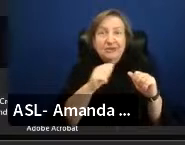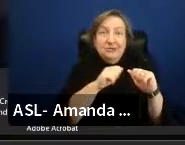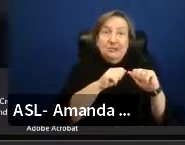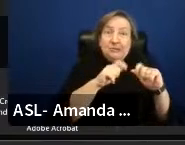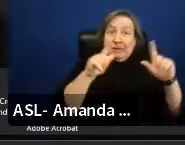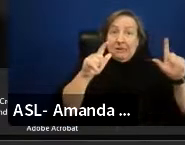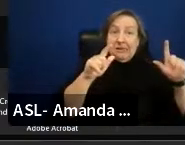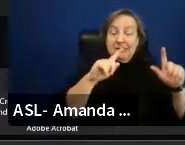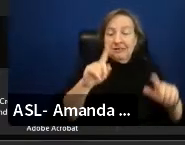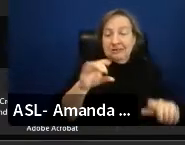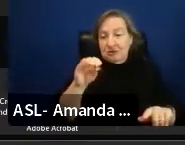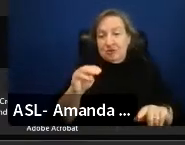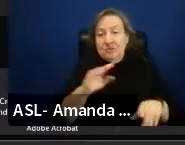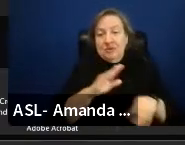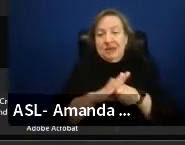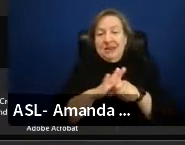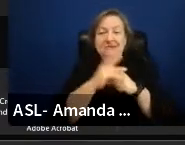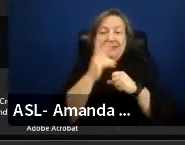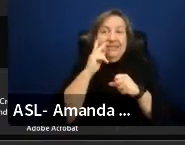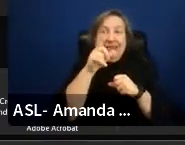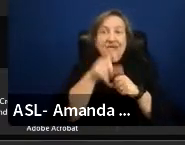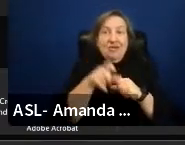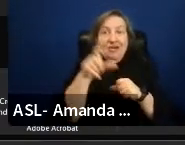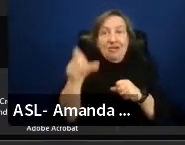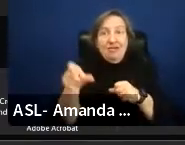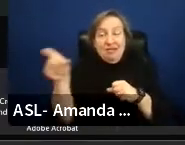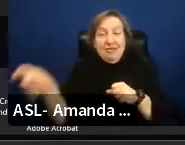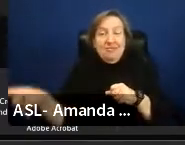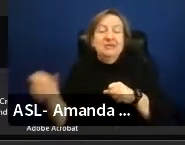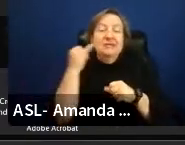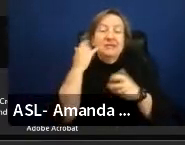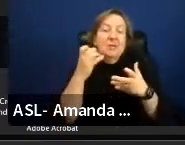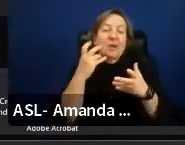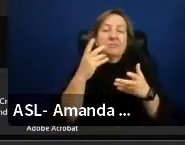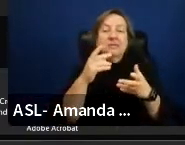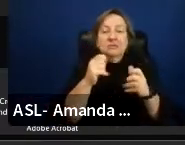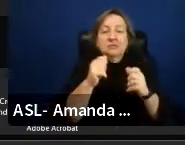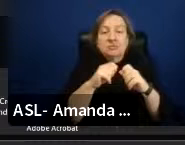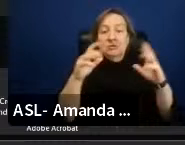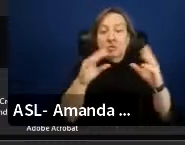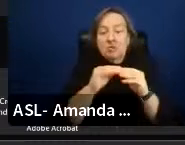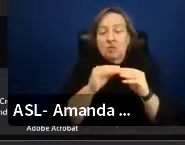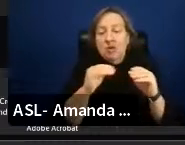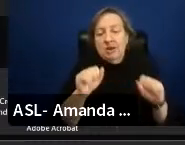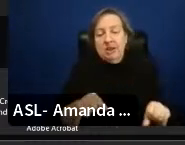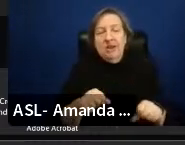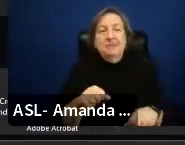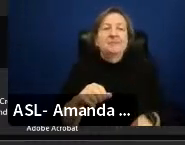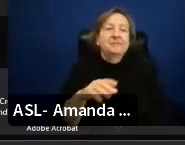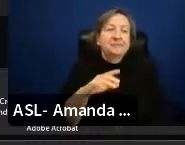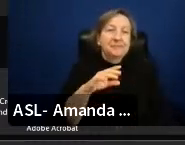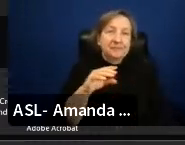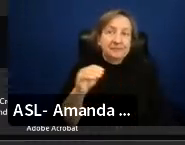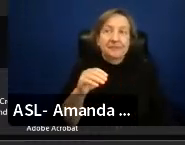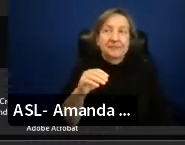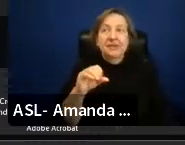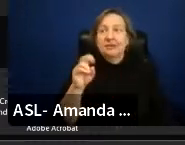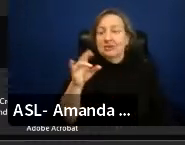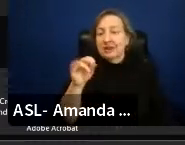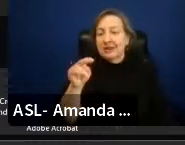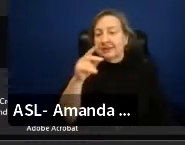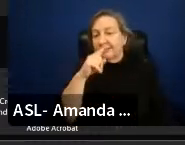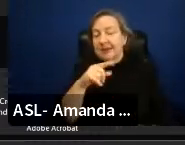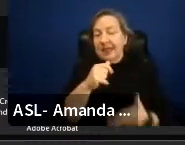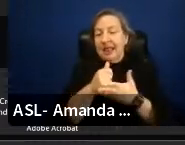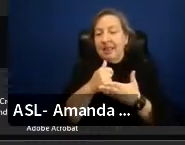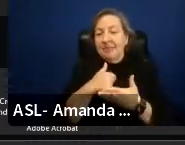in enough to where we can still see the columns, but if folks would like me to zoom in further, I'm happy to do that. And also Shannon, if you could help me and